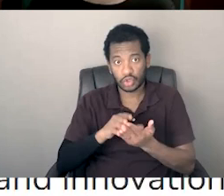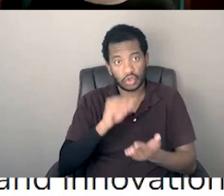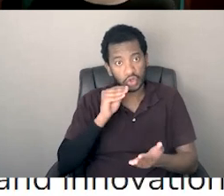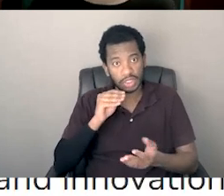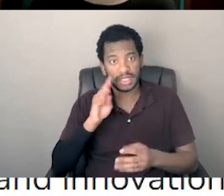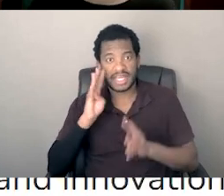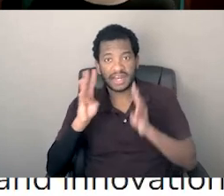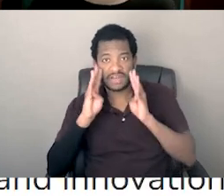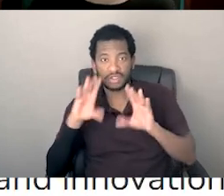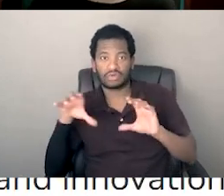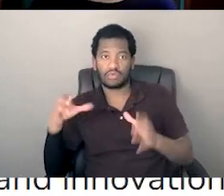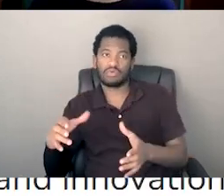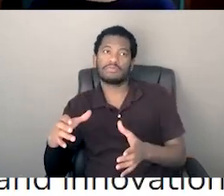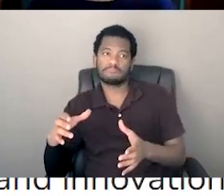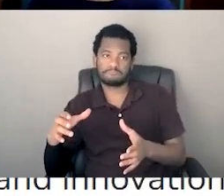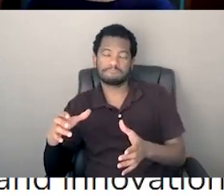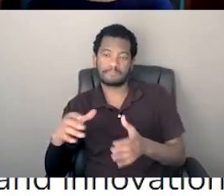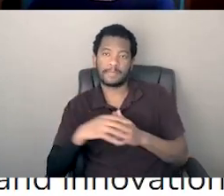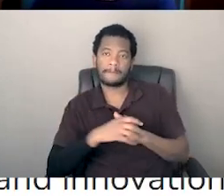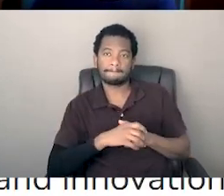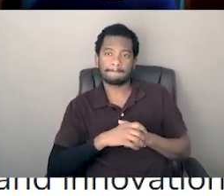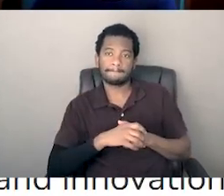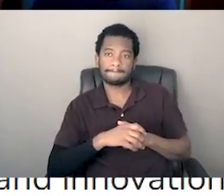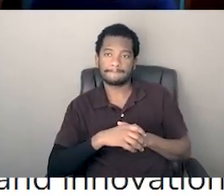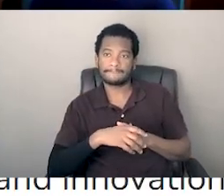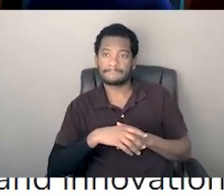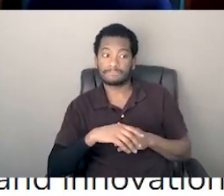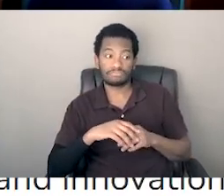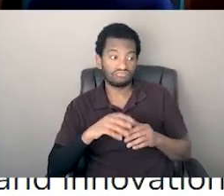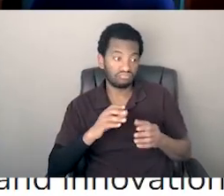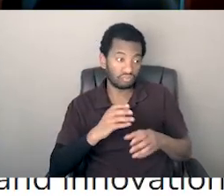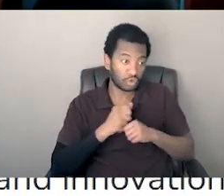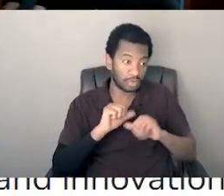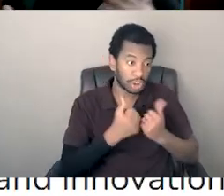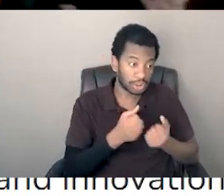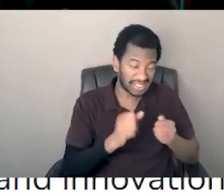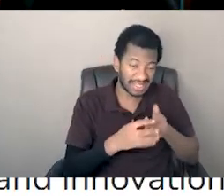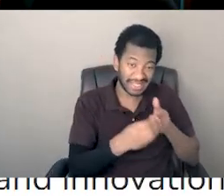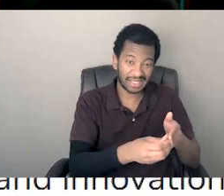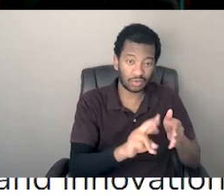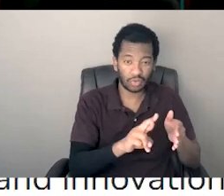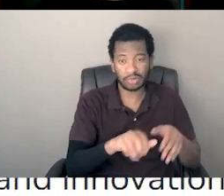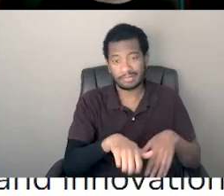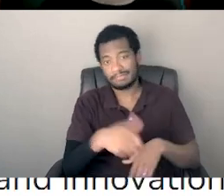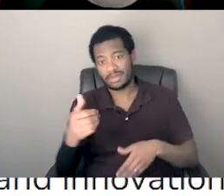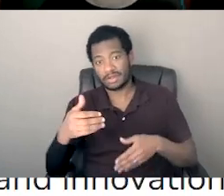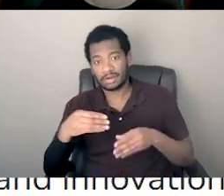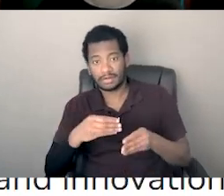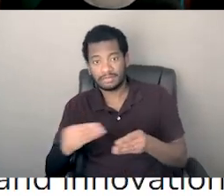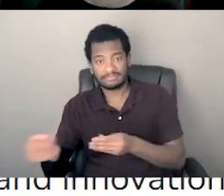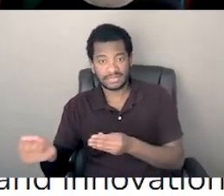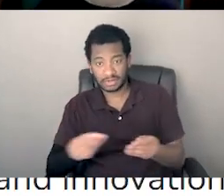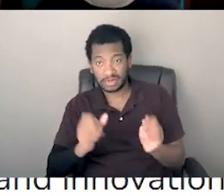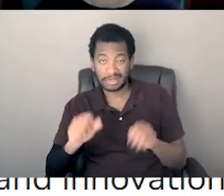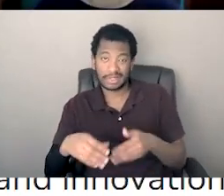cohort, so that either led by the procuring agency or some other facilitator, so that organizations can learn from each